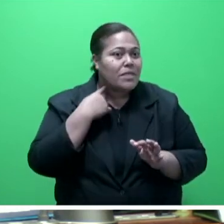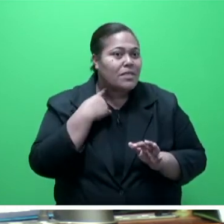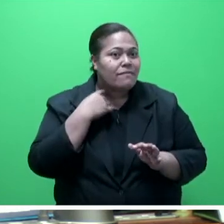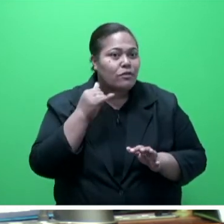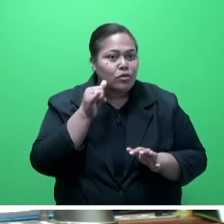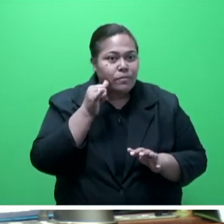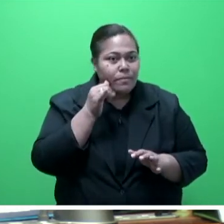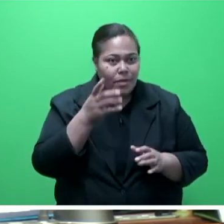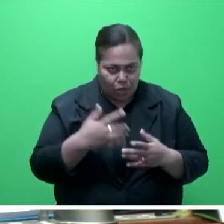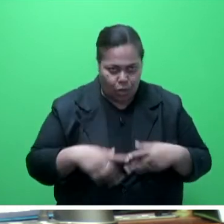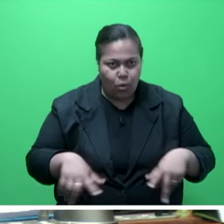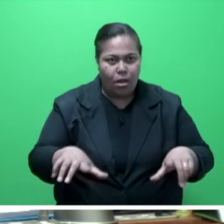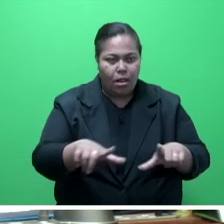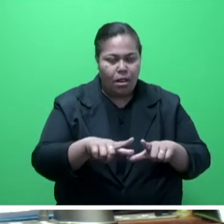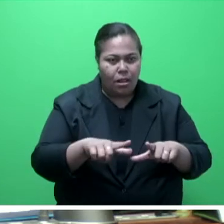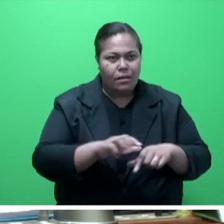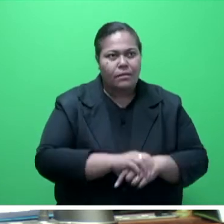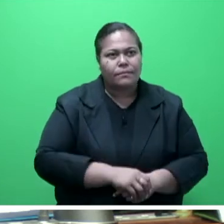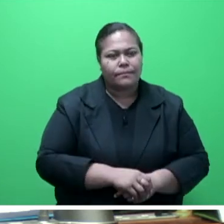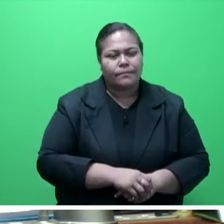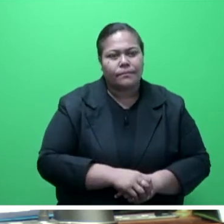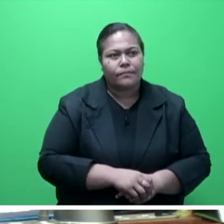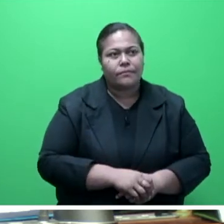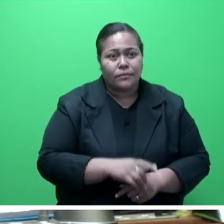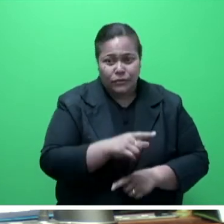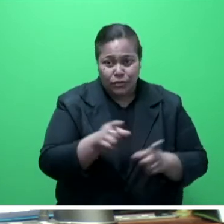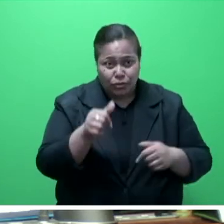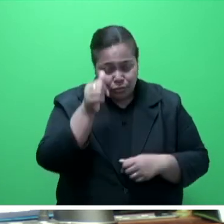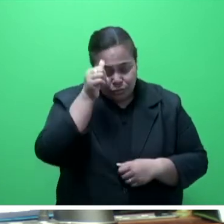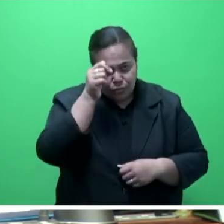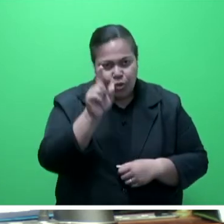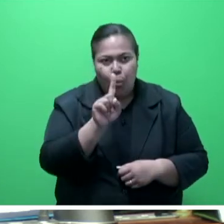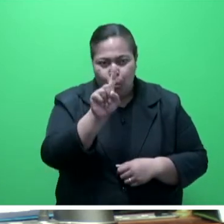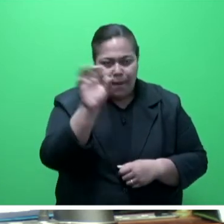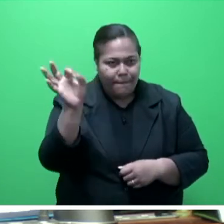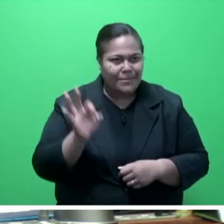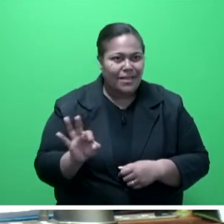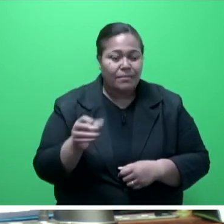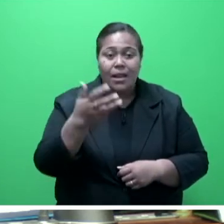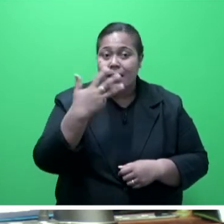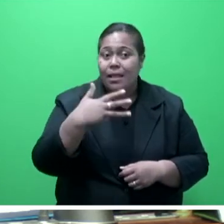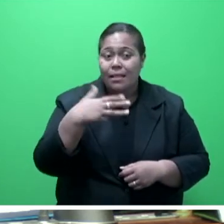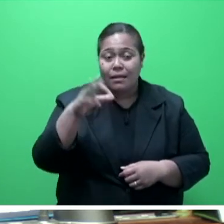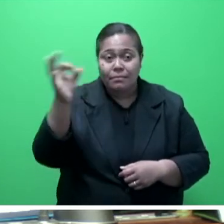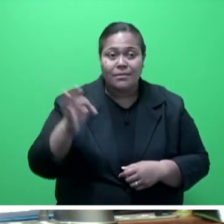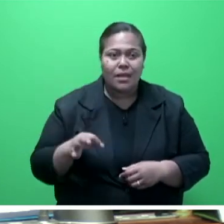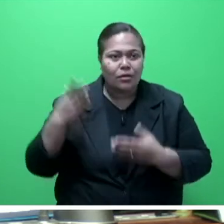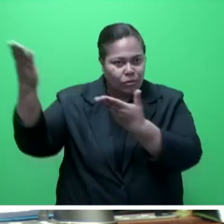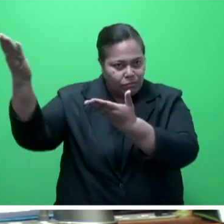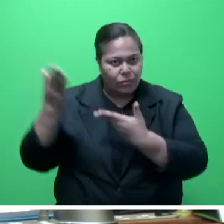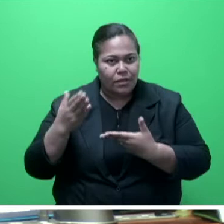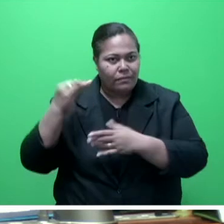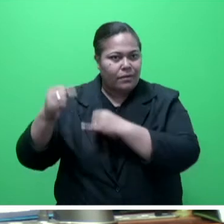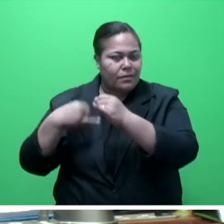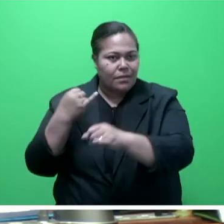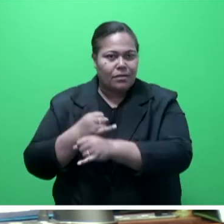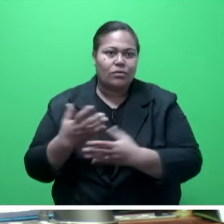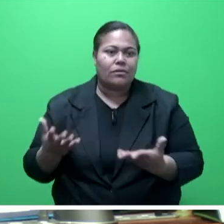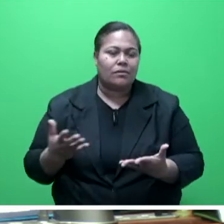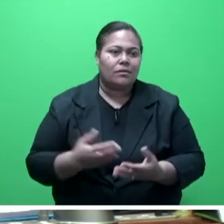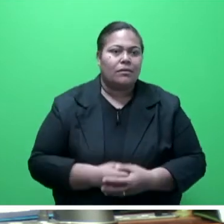locally, but as you know, that's just 1% of it. 99% of lamb meat is imported, and there's huge